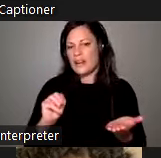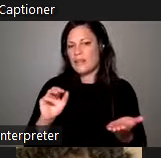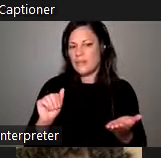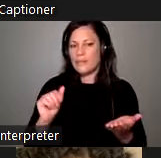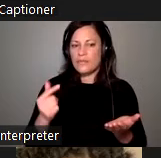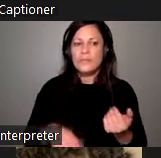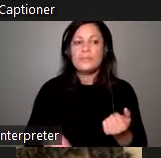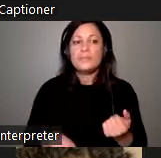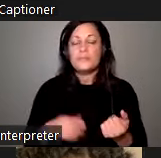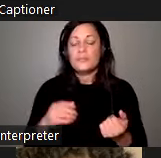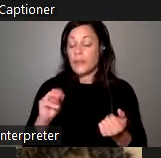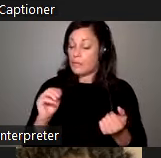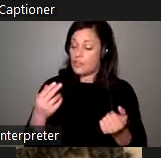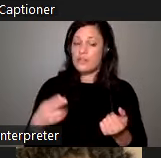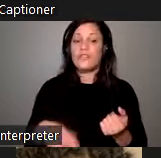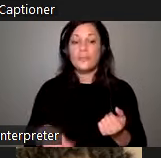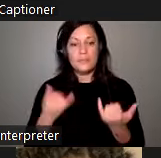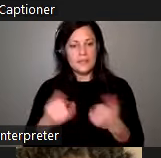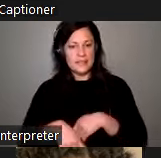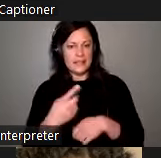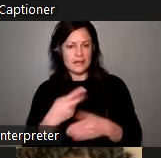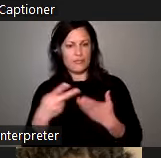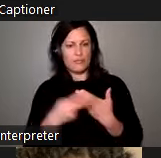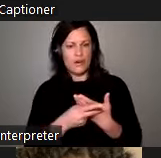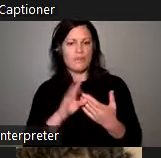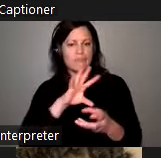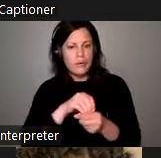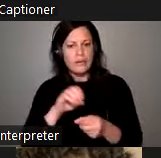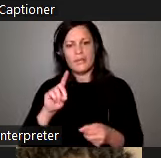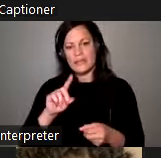special collaboration between the Blum Center and Mass General Council on Disabilities Awareness.